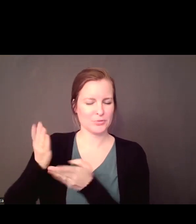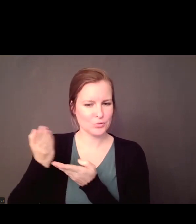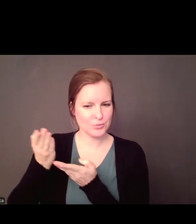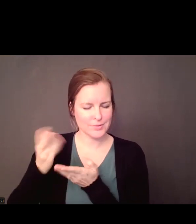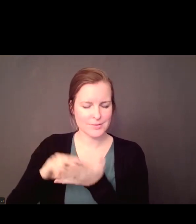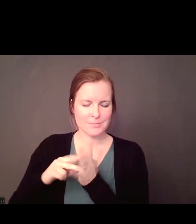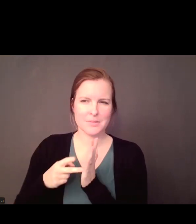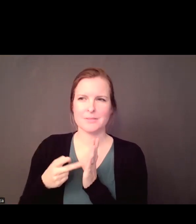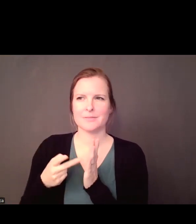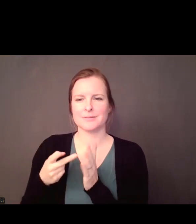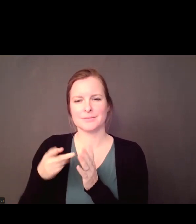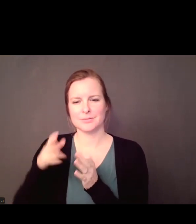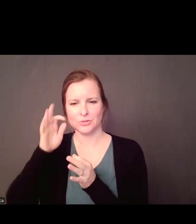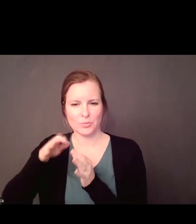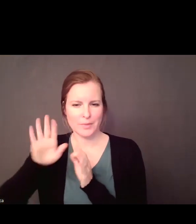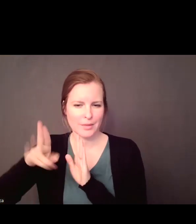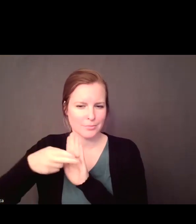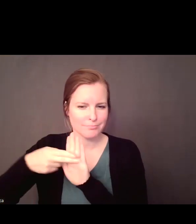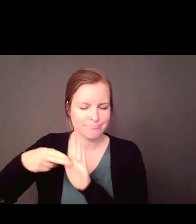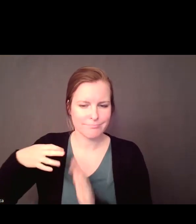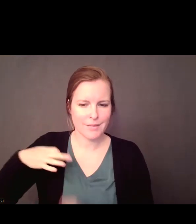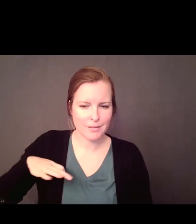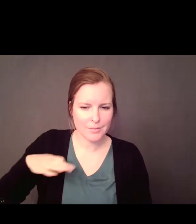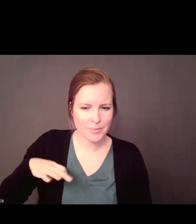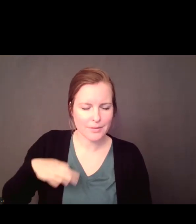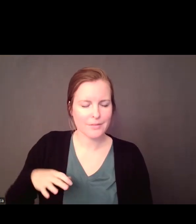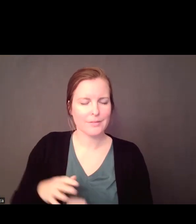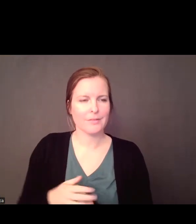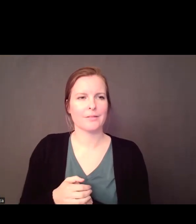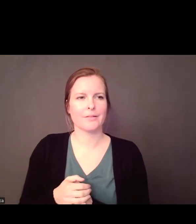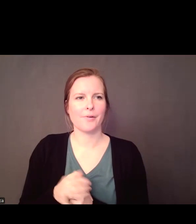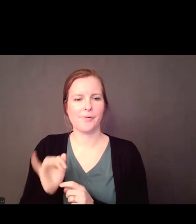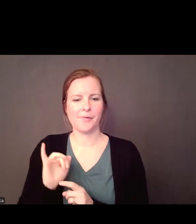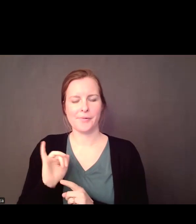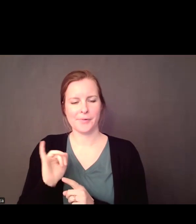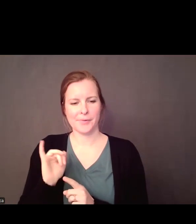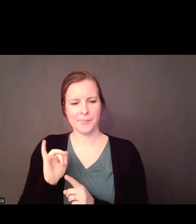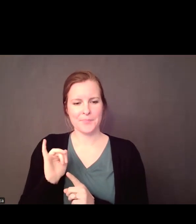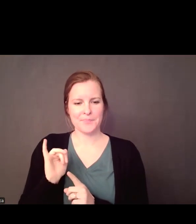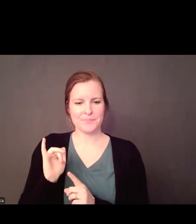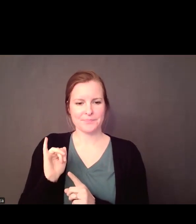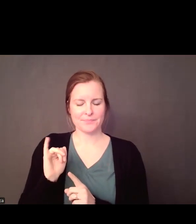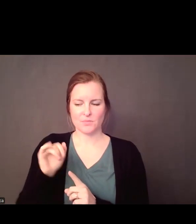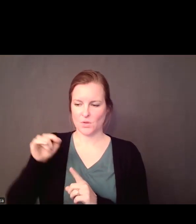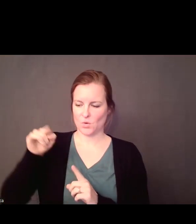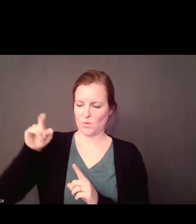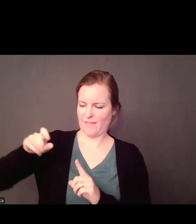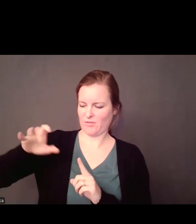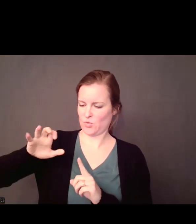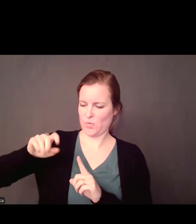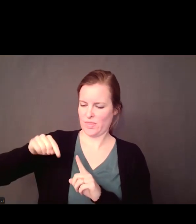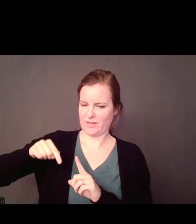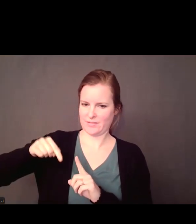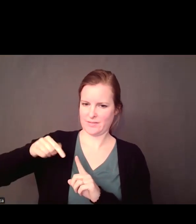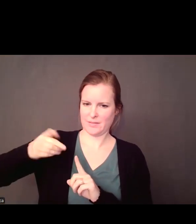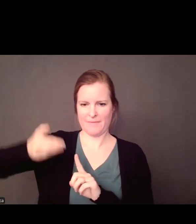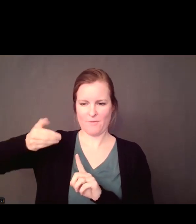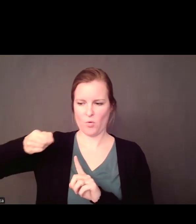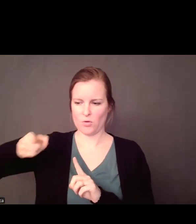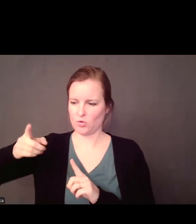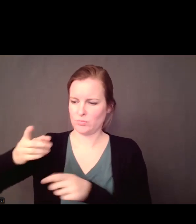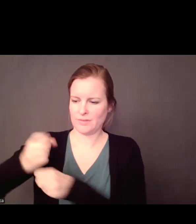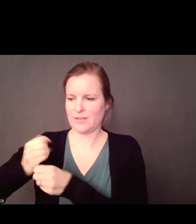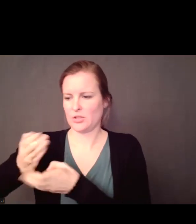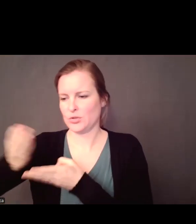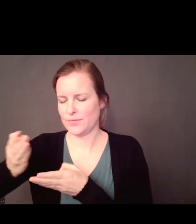somebody's eligibility, in the sense that you got to do this before you can get services, or if you don't do this, and we're